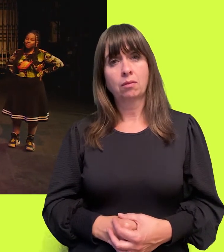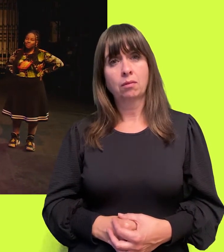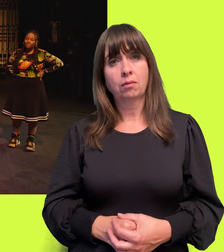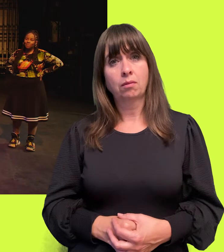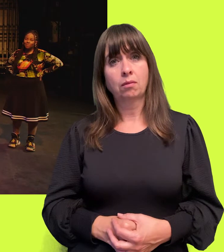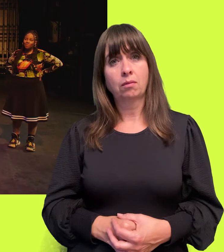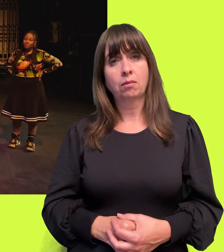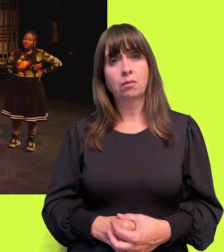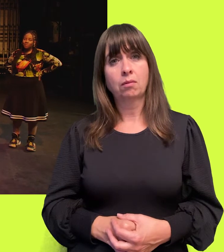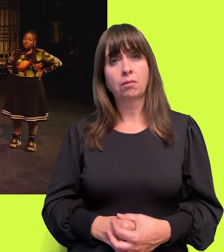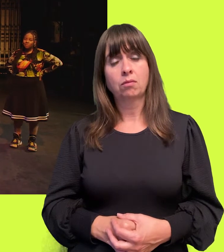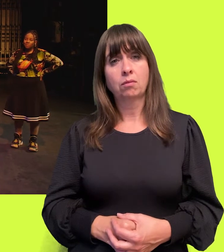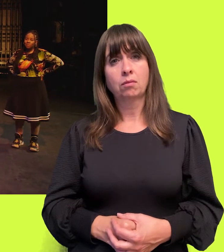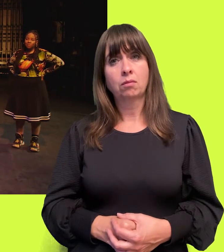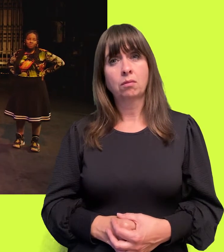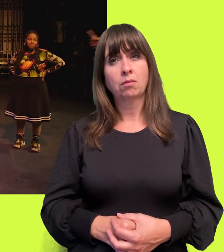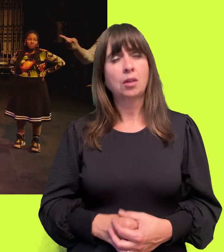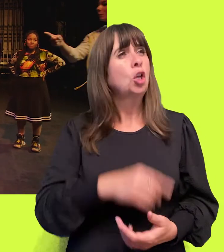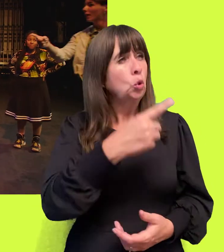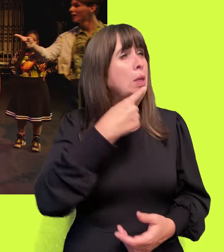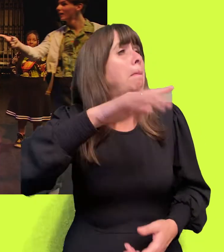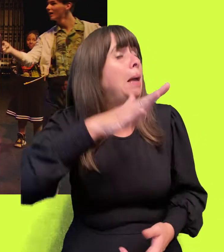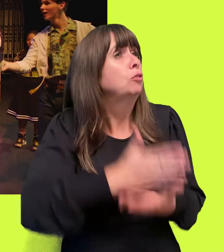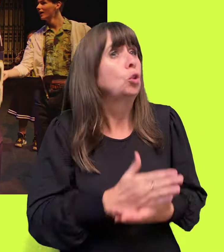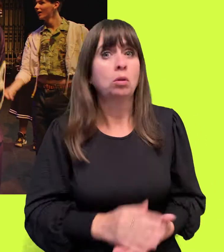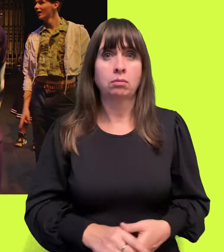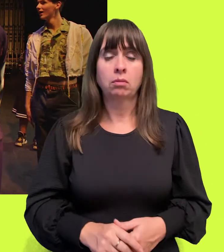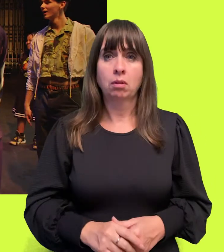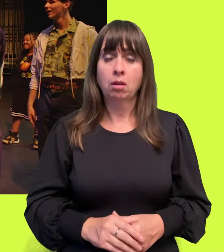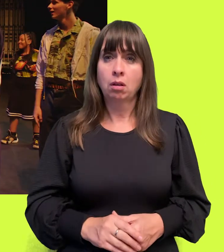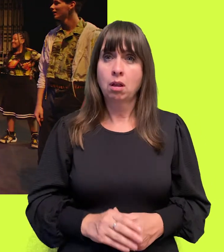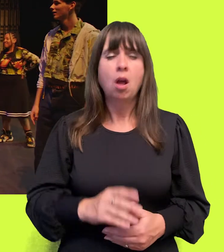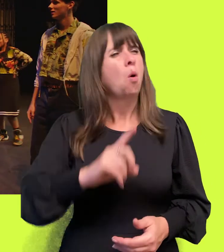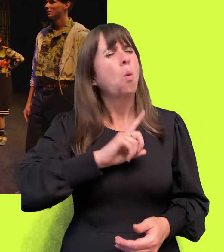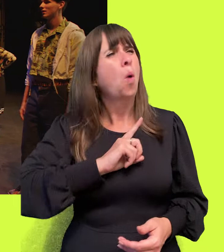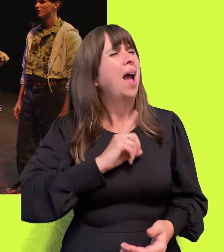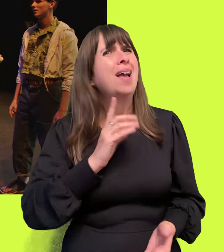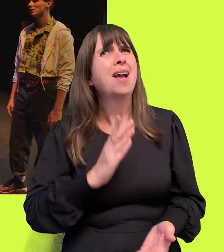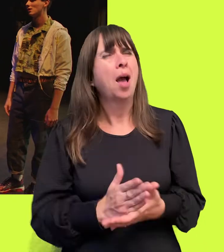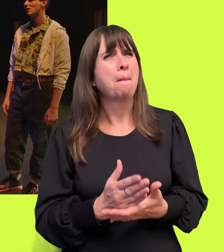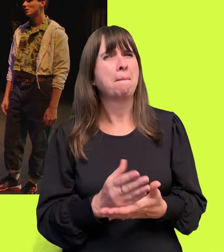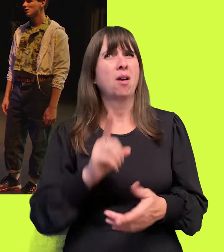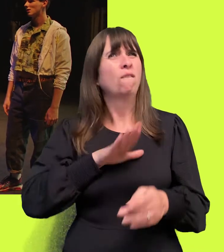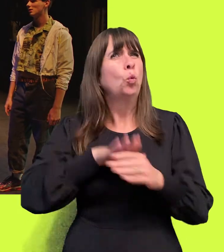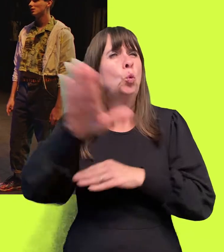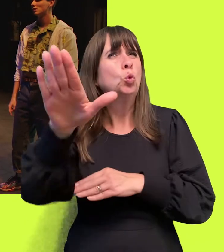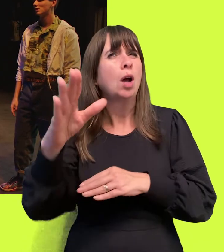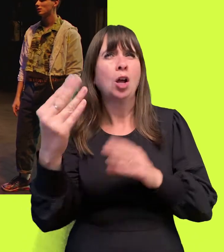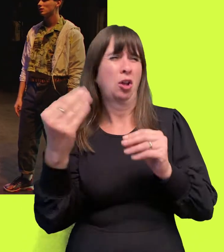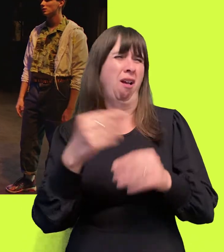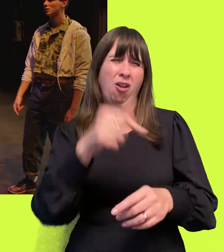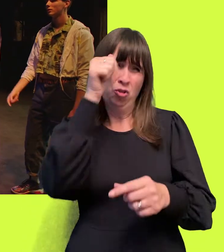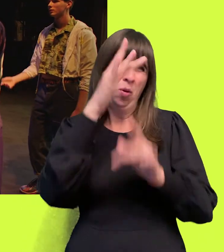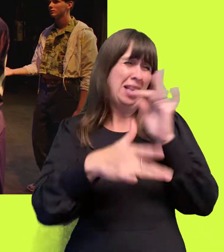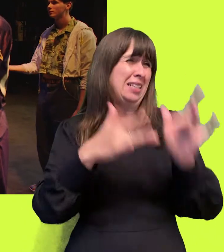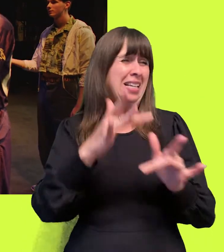But yeah, I think it might be true. Emphasis on might be. No, it is true. But why, though? Like, the internet is full